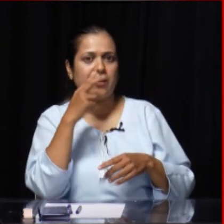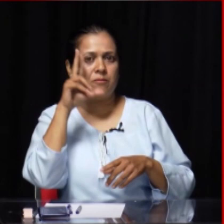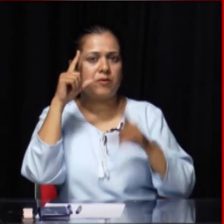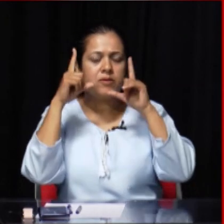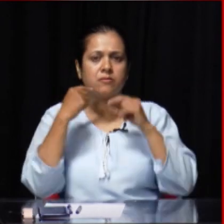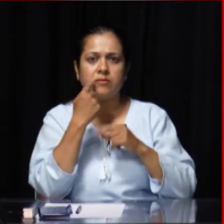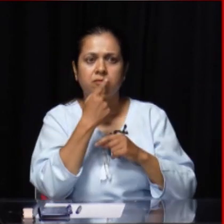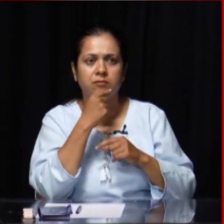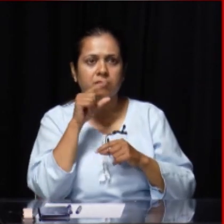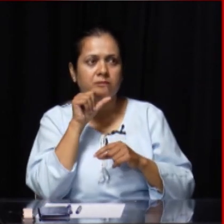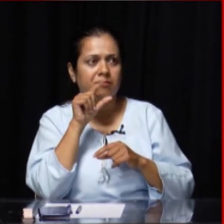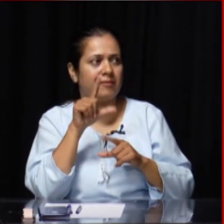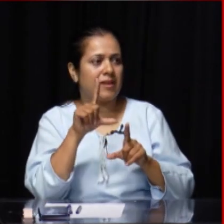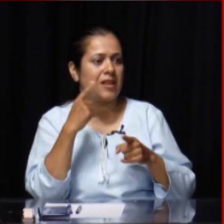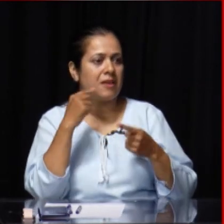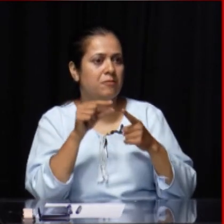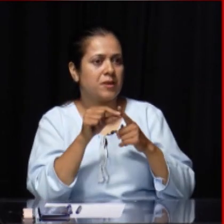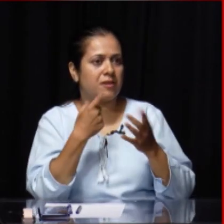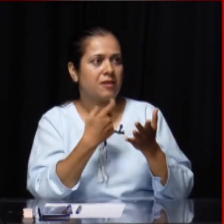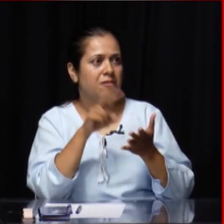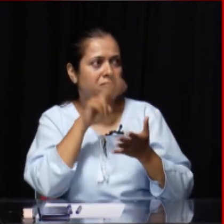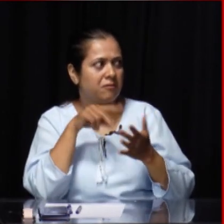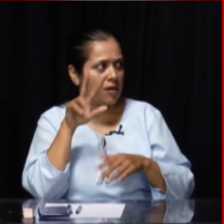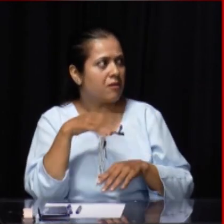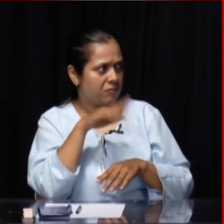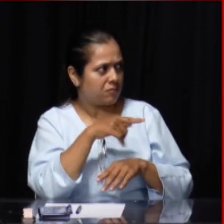see in the movies and all, lip reading, and do you all read lips?